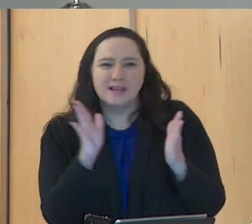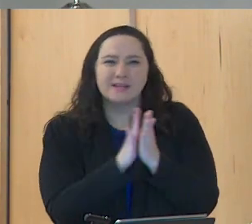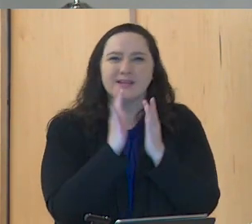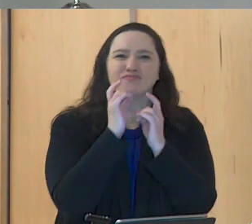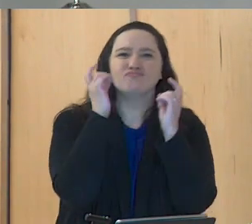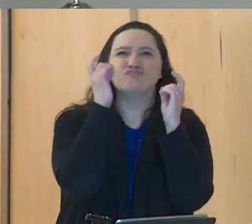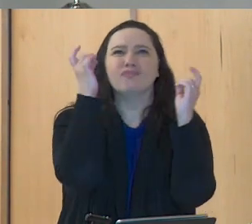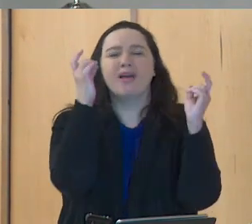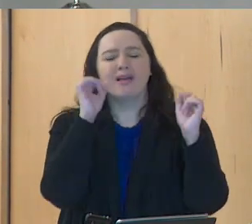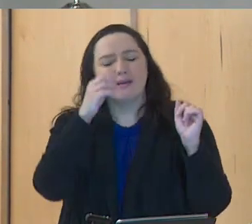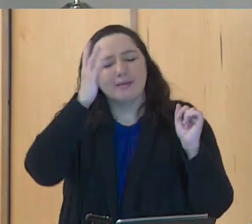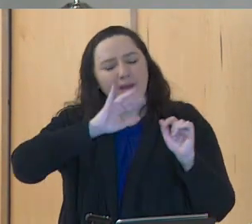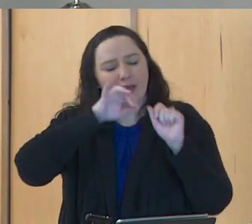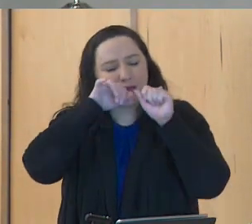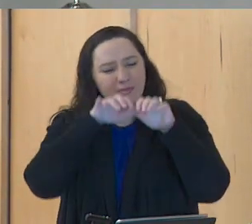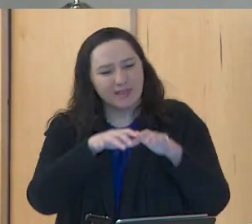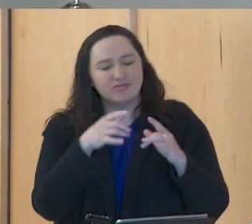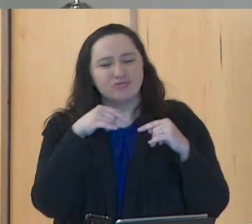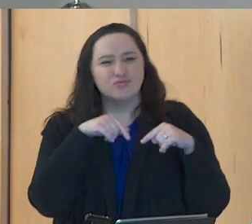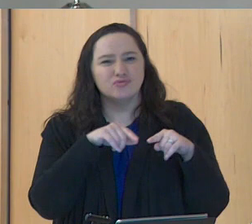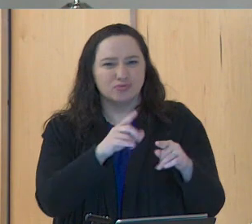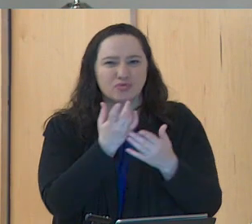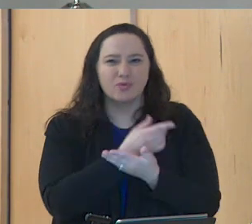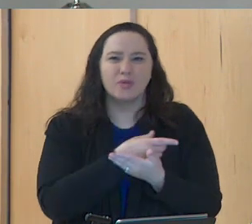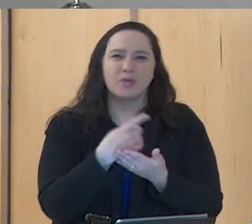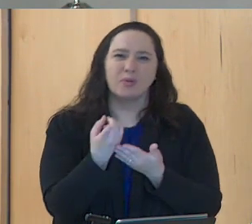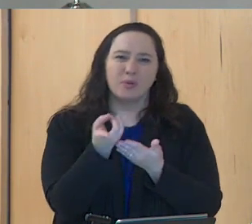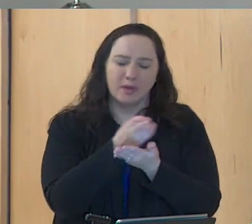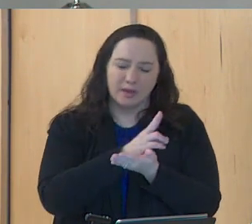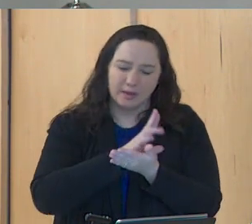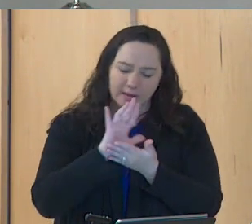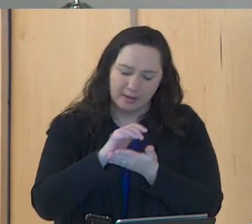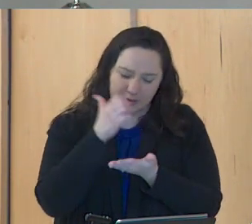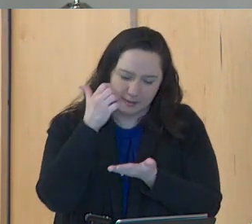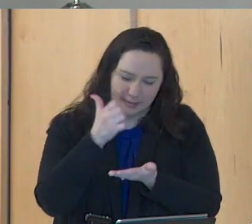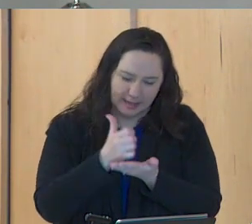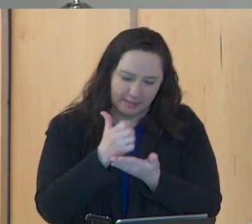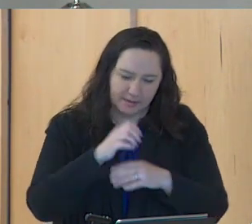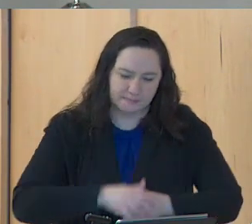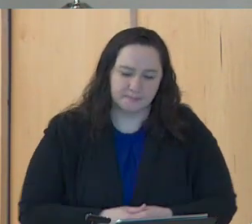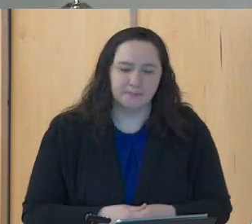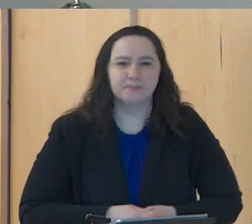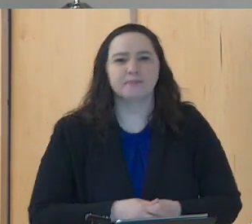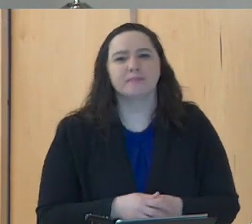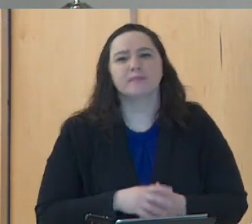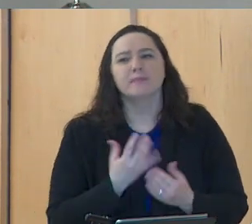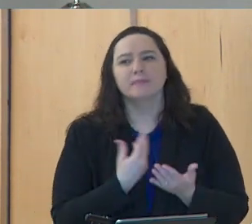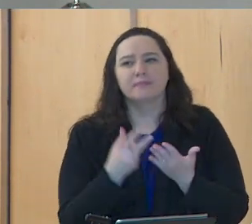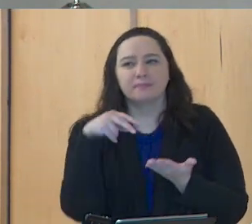walk with your Savior throughout this Holy Week. Amen. Please stand.